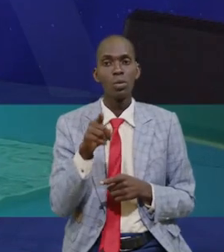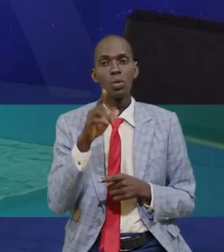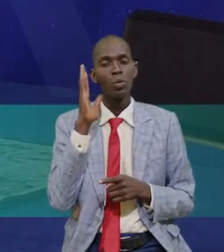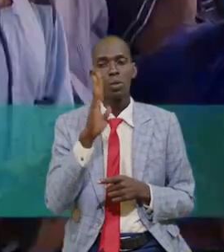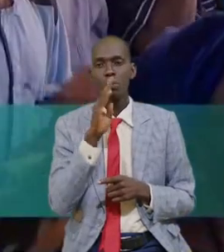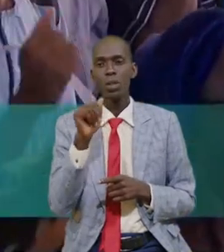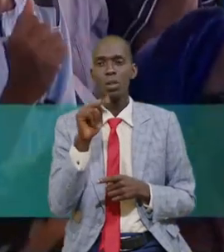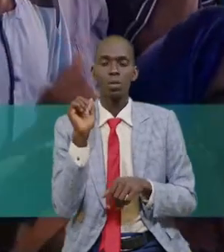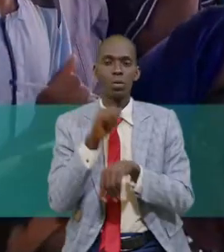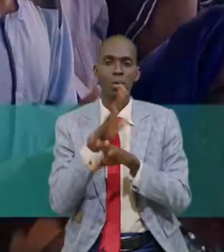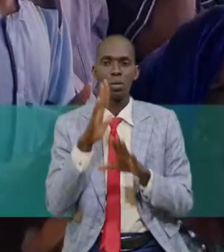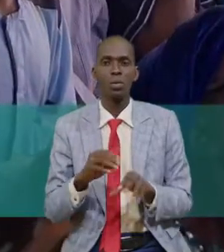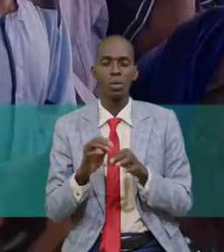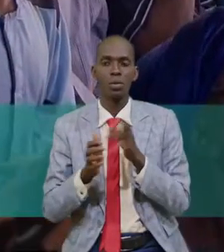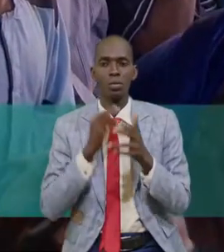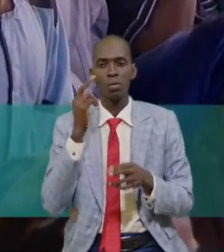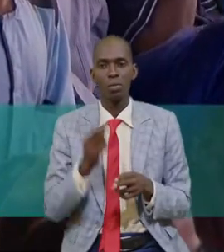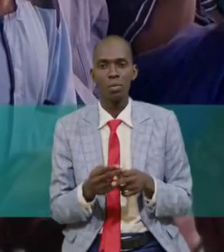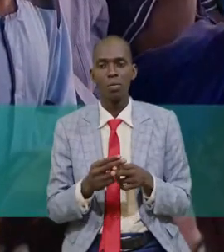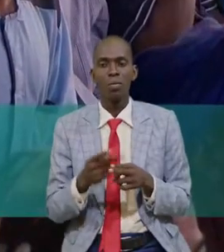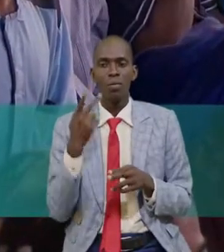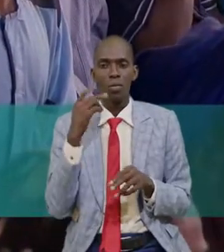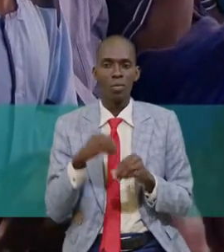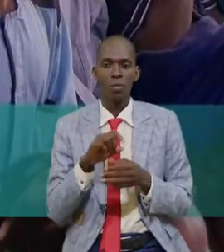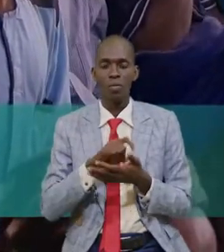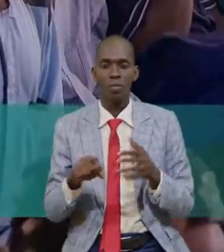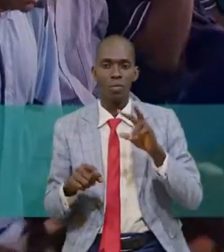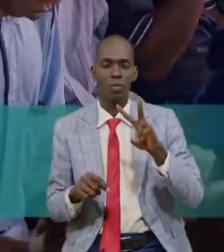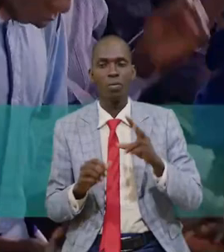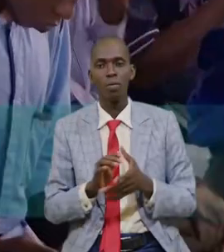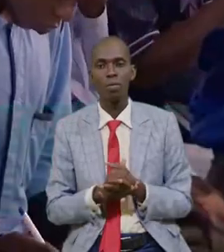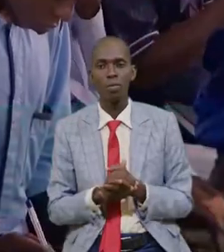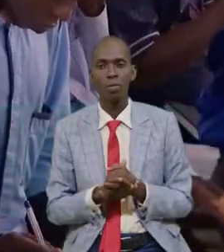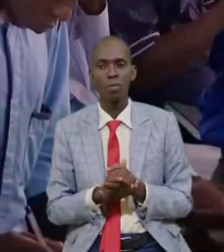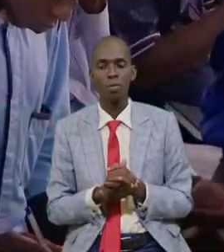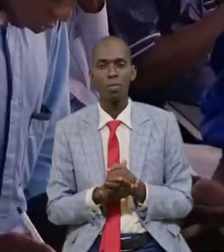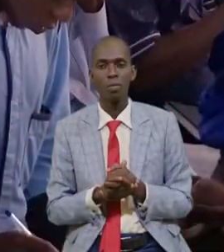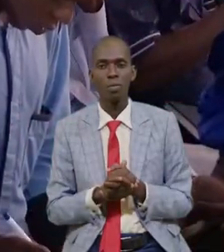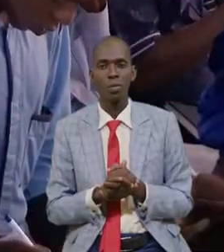in Jesus' name. Look at verse 2. In verse 2.